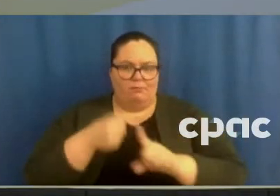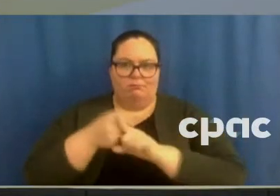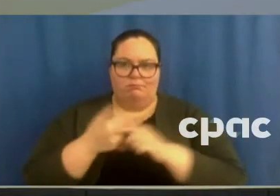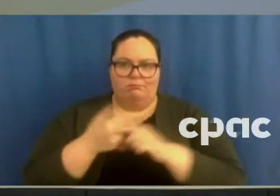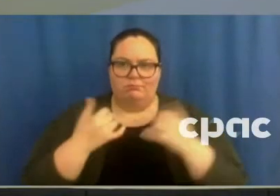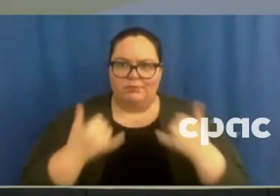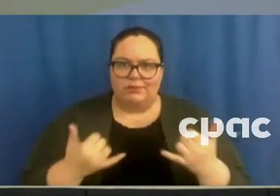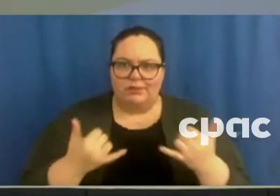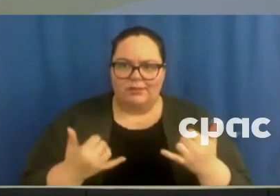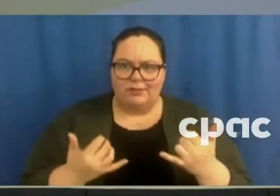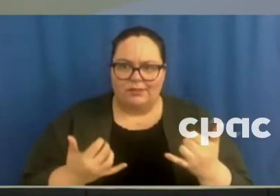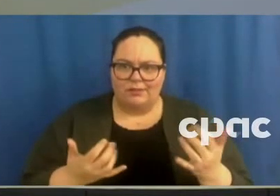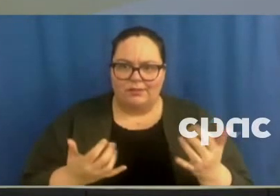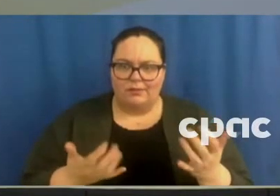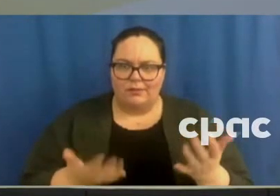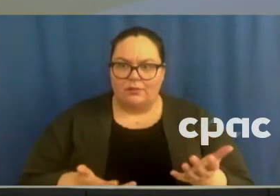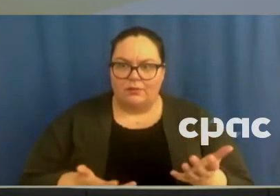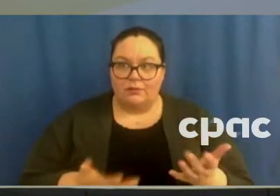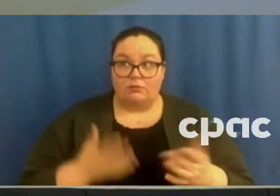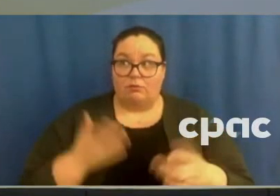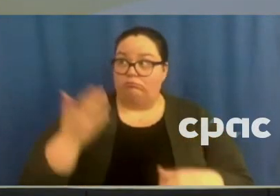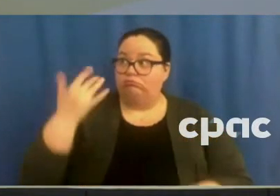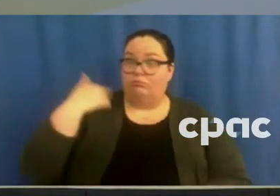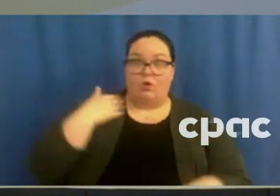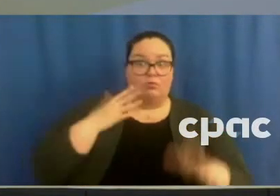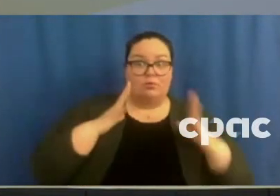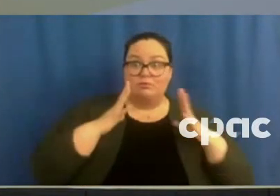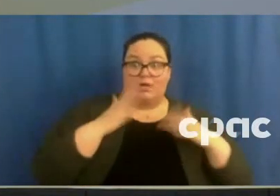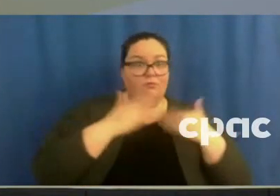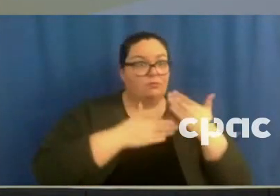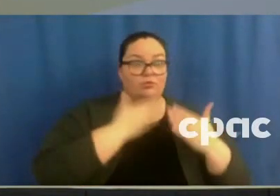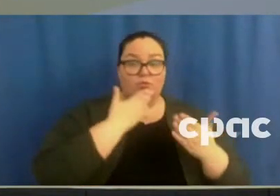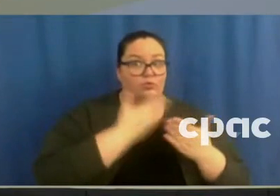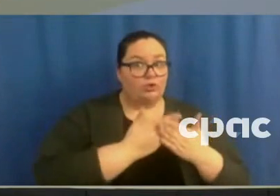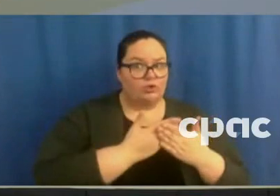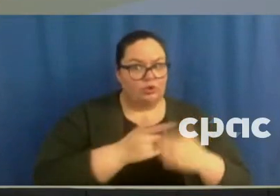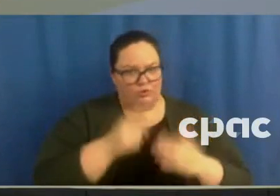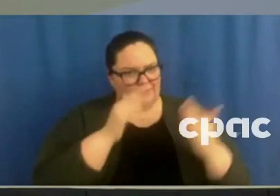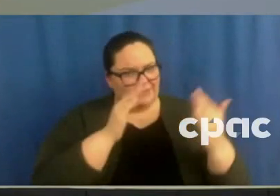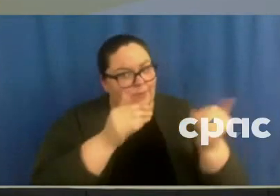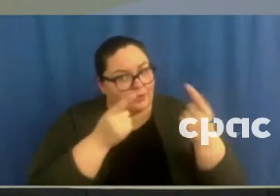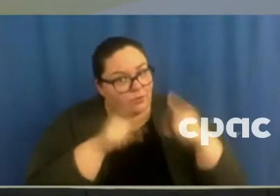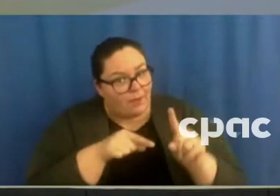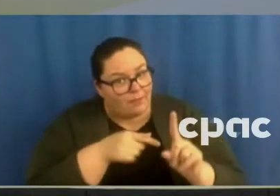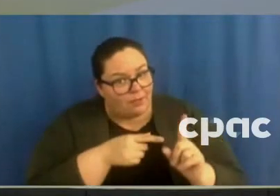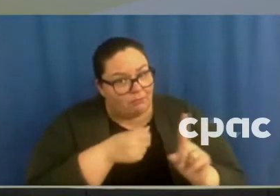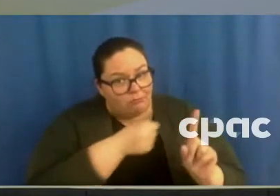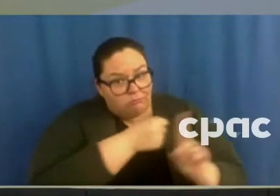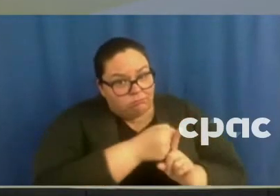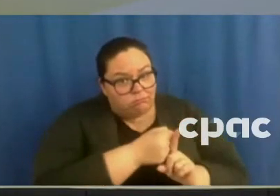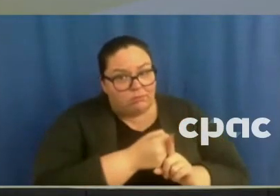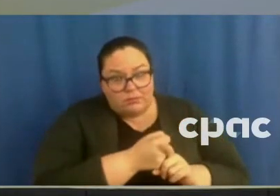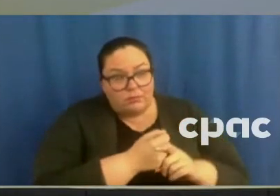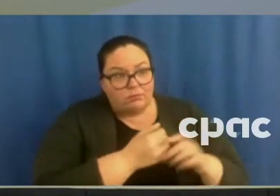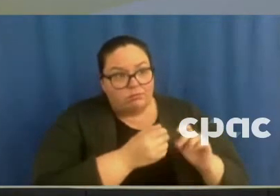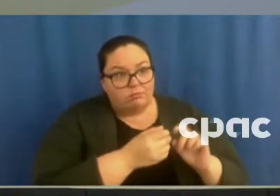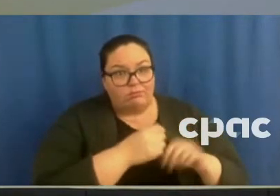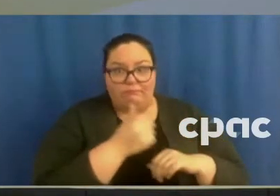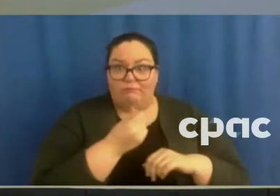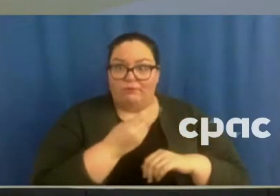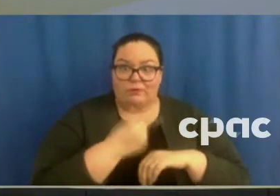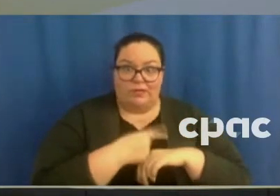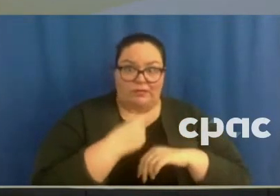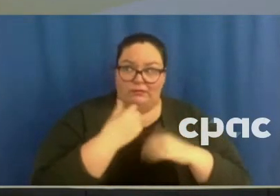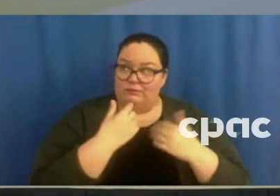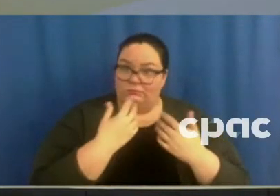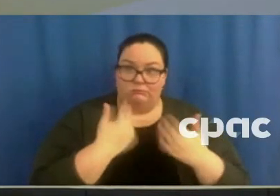if this is a discouraging sign or if this was expected, and sort of how you anticipate to sort of